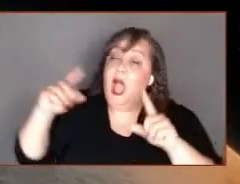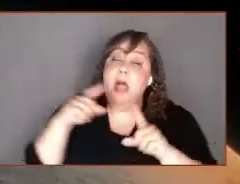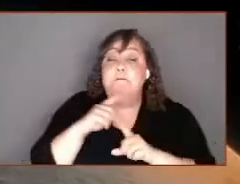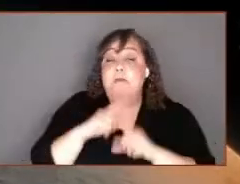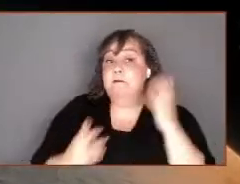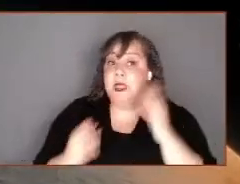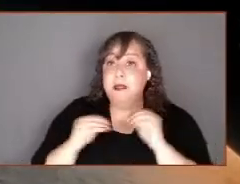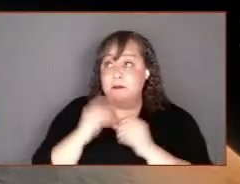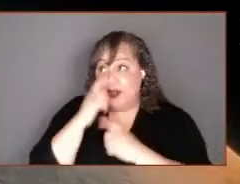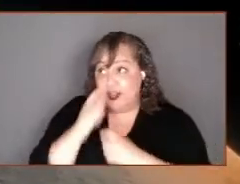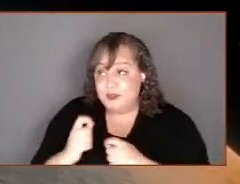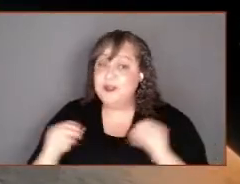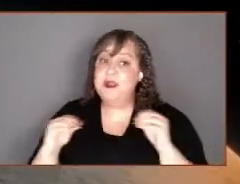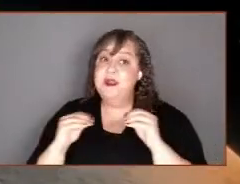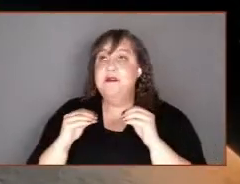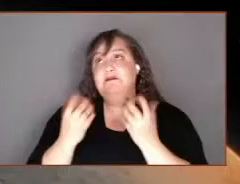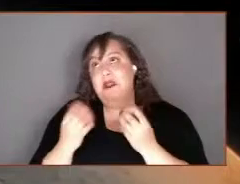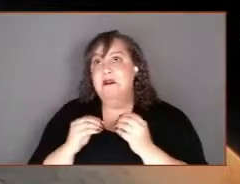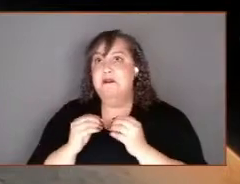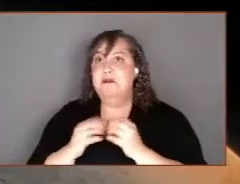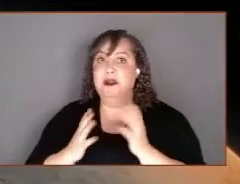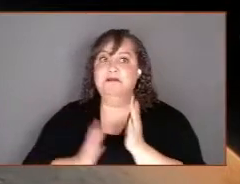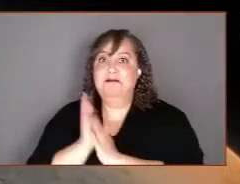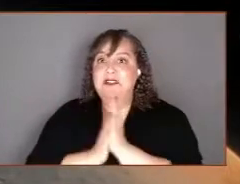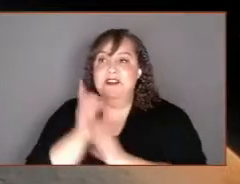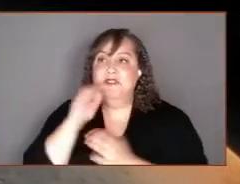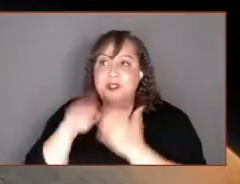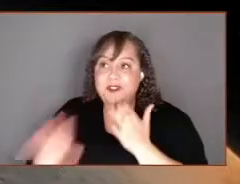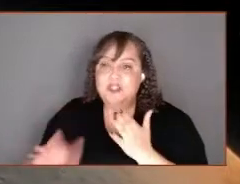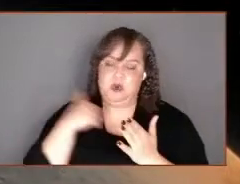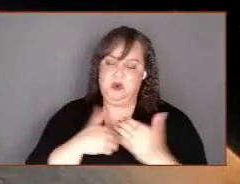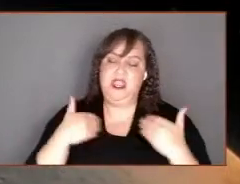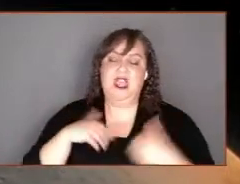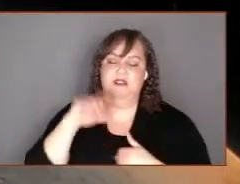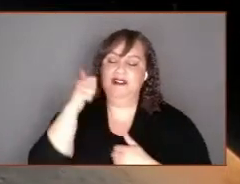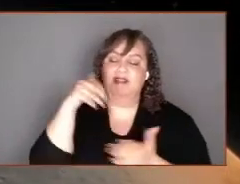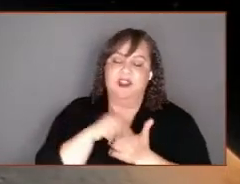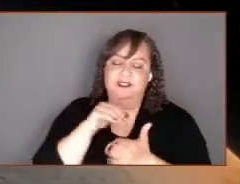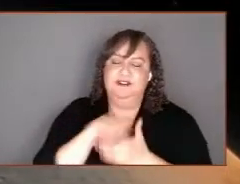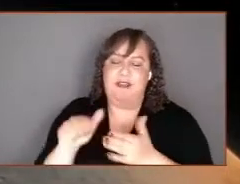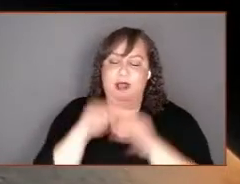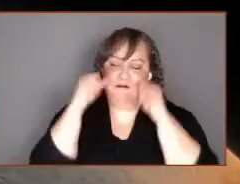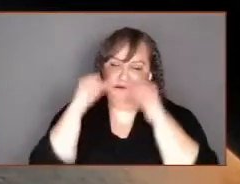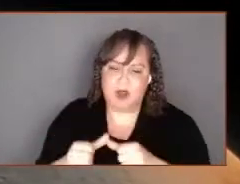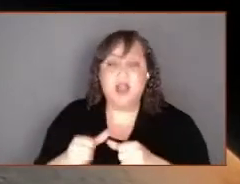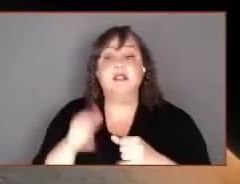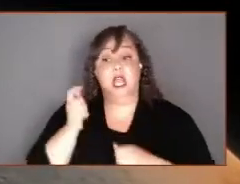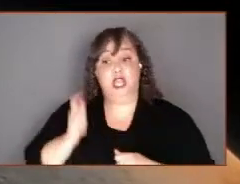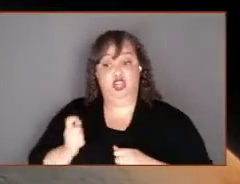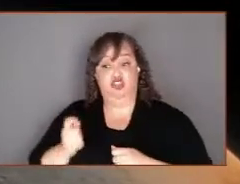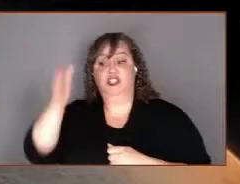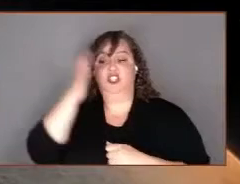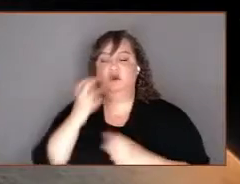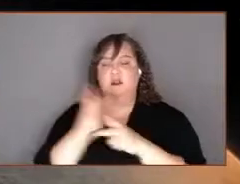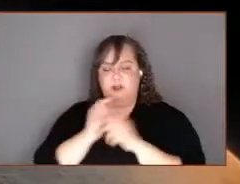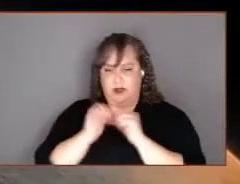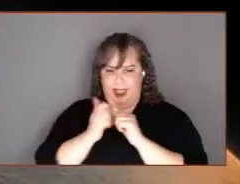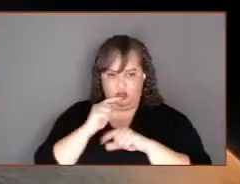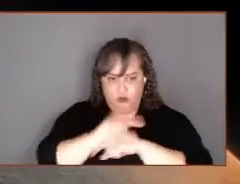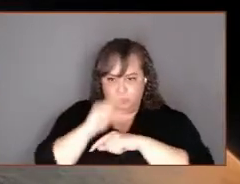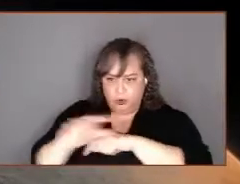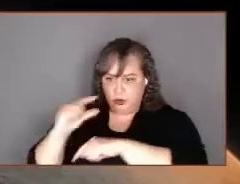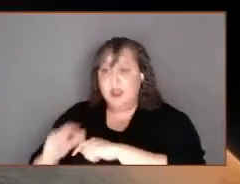have a $10,000 prize pool that the judges will determine how to distribute among the teams. In past years, we've used that as a travel stipend to attend the